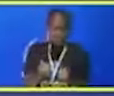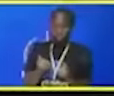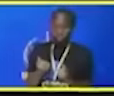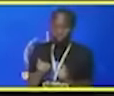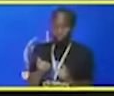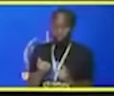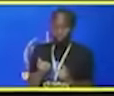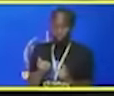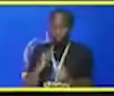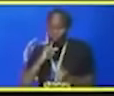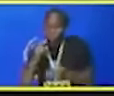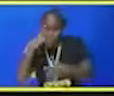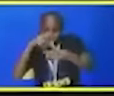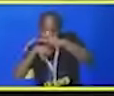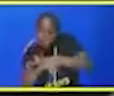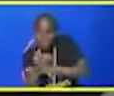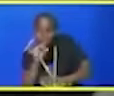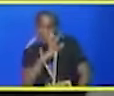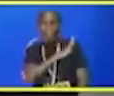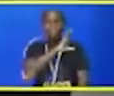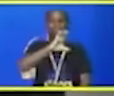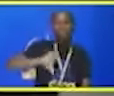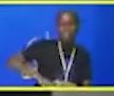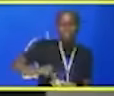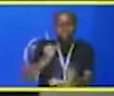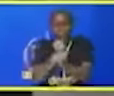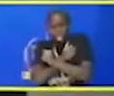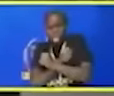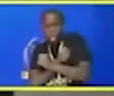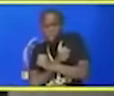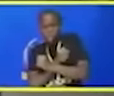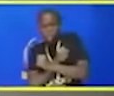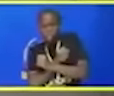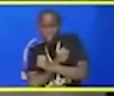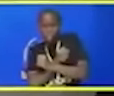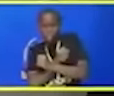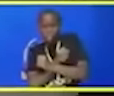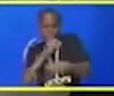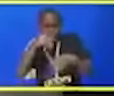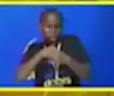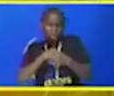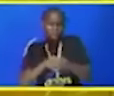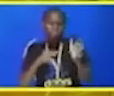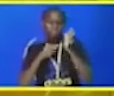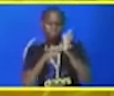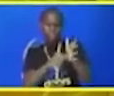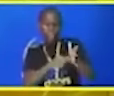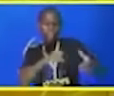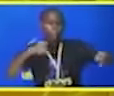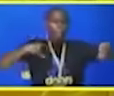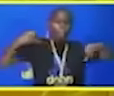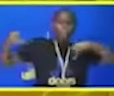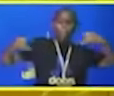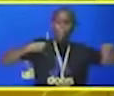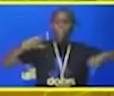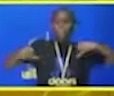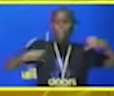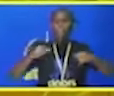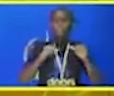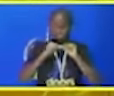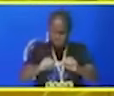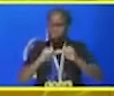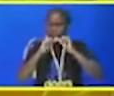Christ. Love, in its expression, joy. Go ahead, you are